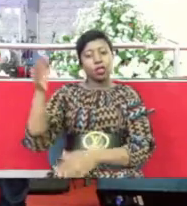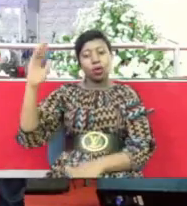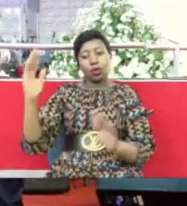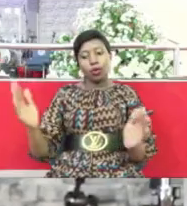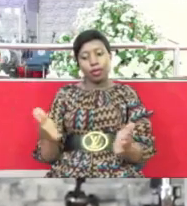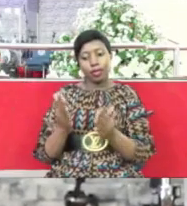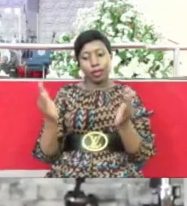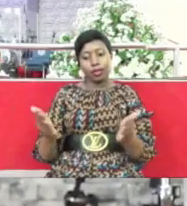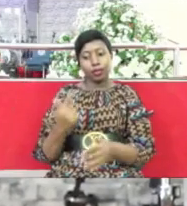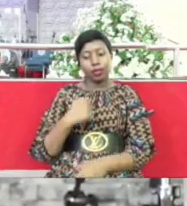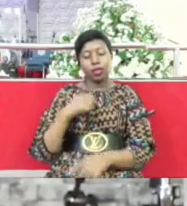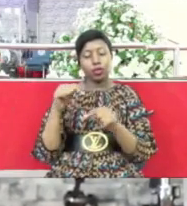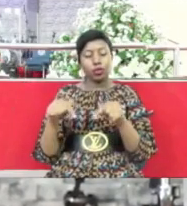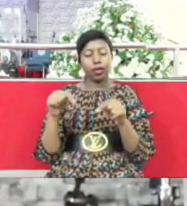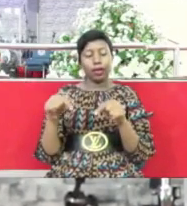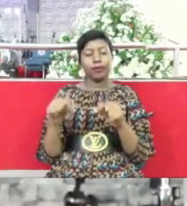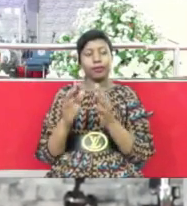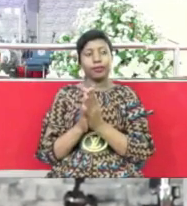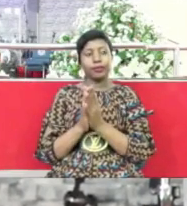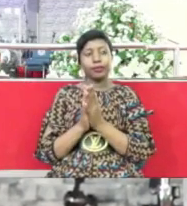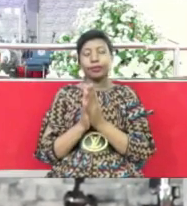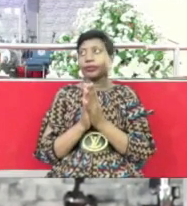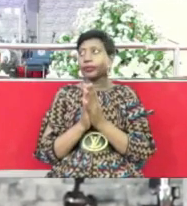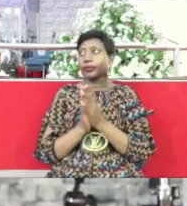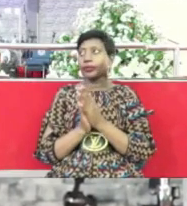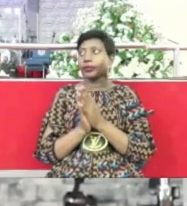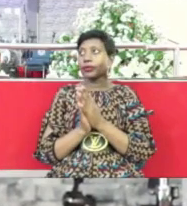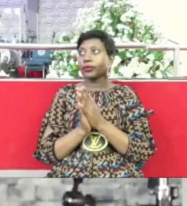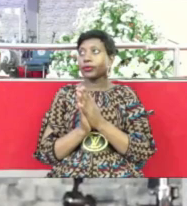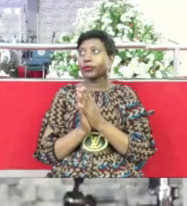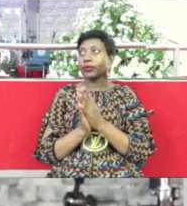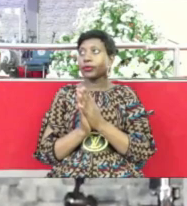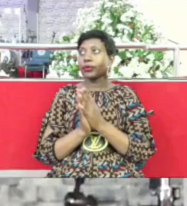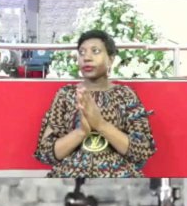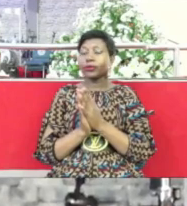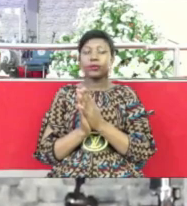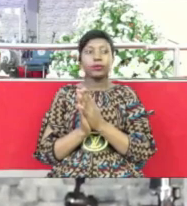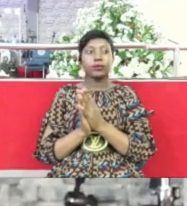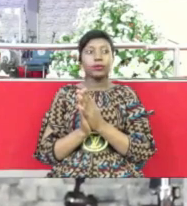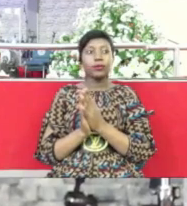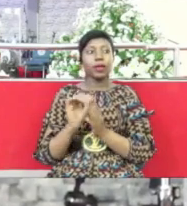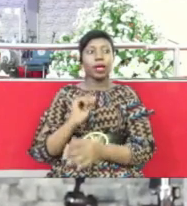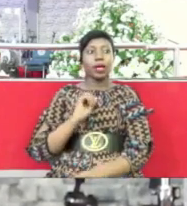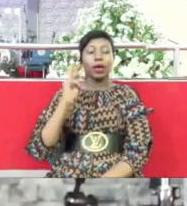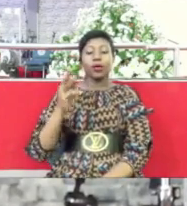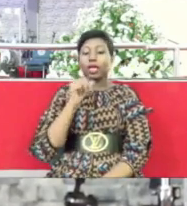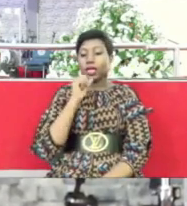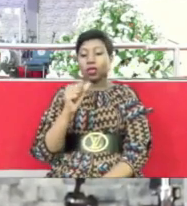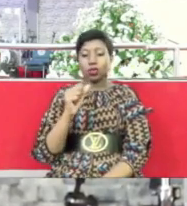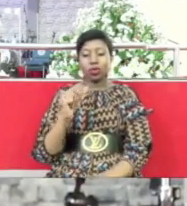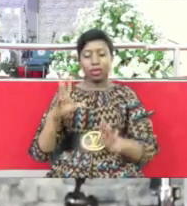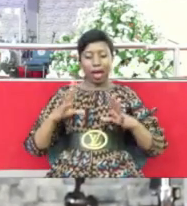me today. Mungu ananihimiza leo. That I will not allow a piece of paper to condemn me. Ya